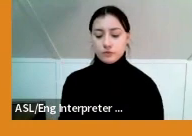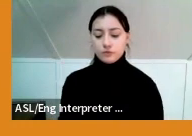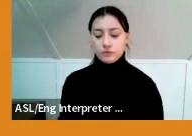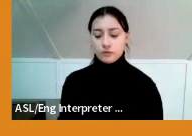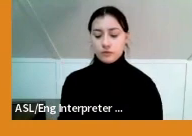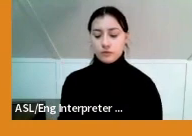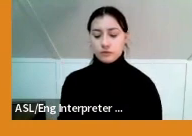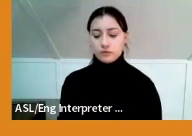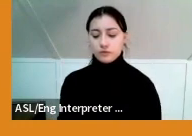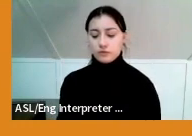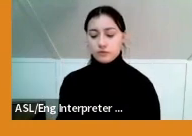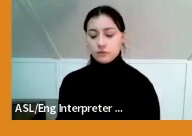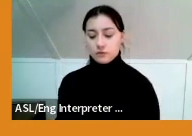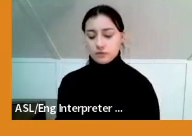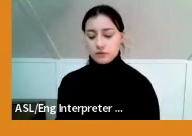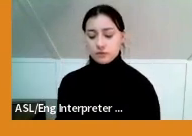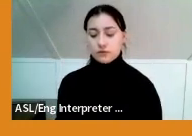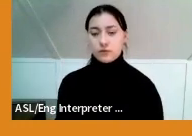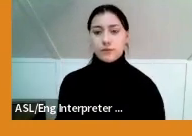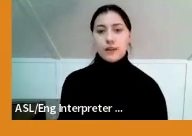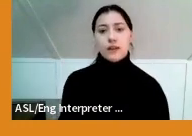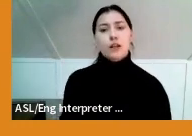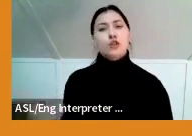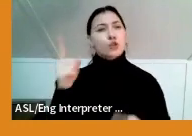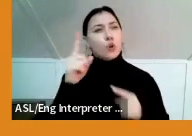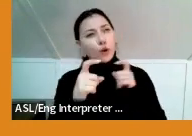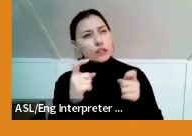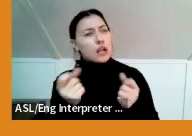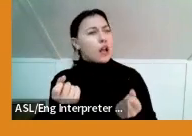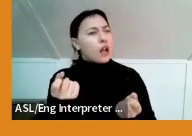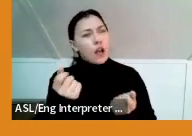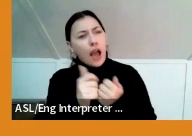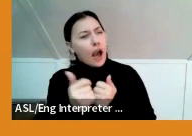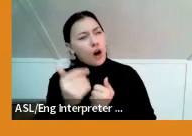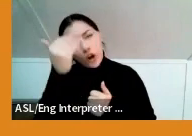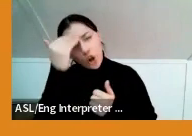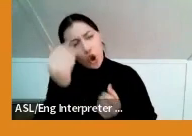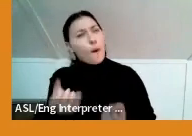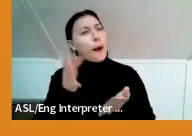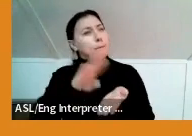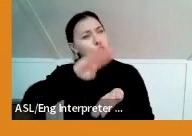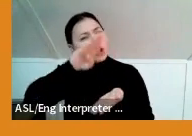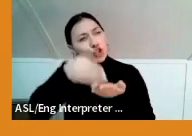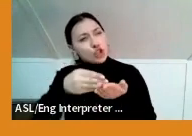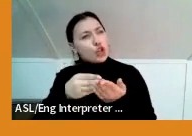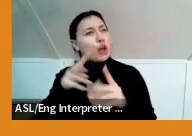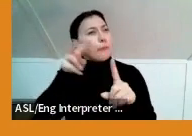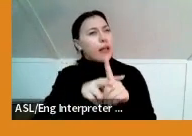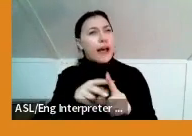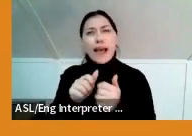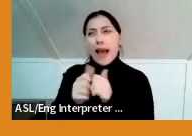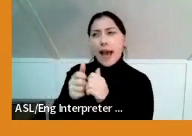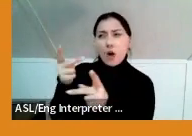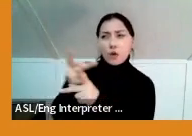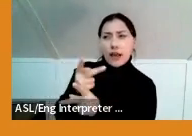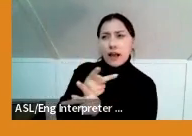how do we know what amount to apply for, or how are grant amounts calculated, mm-hmm. specifically, things like